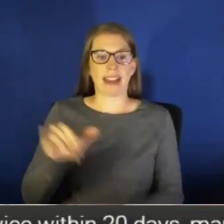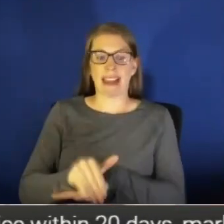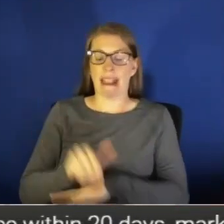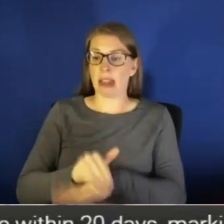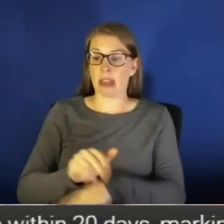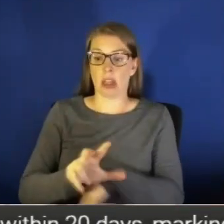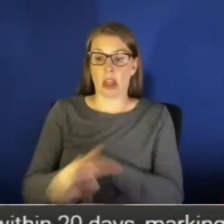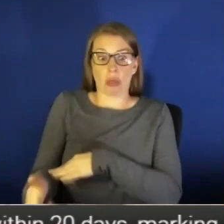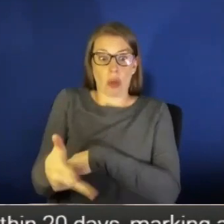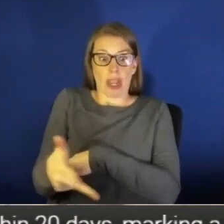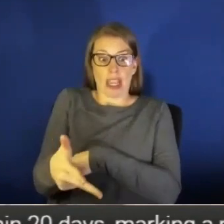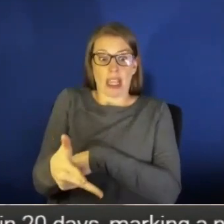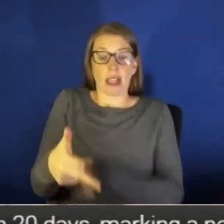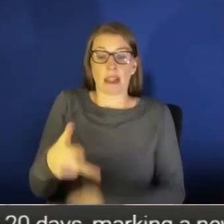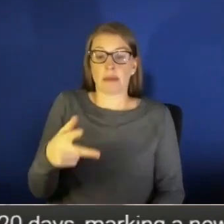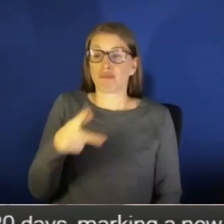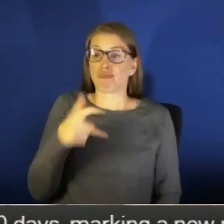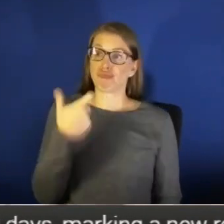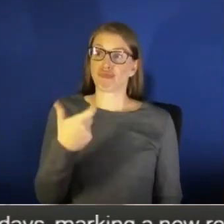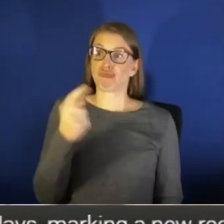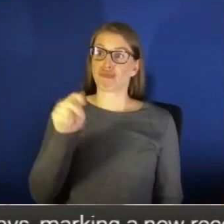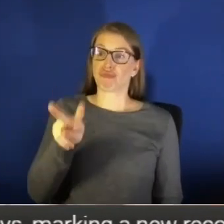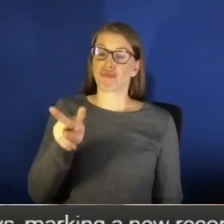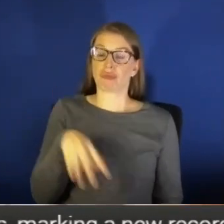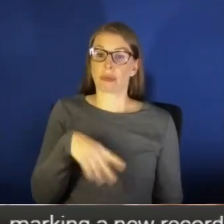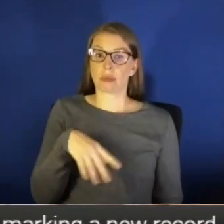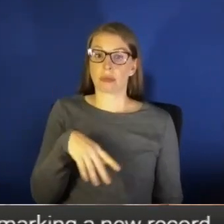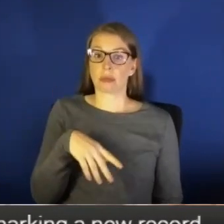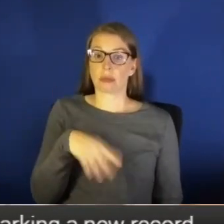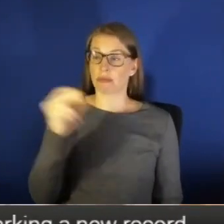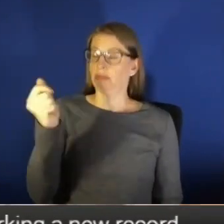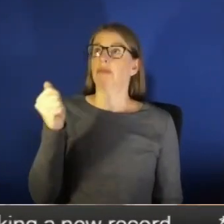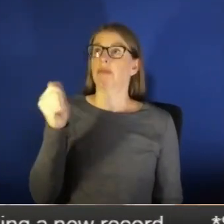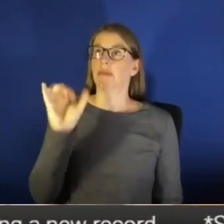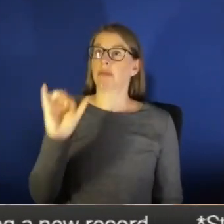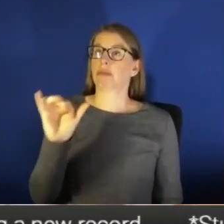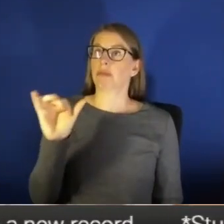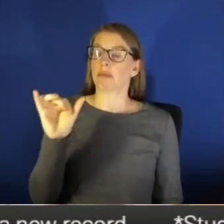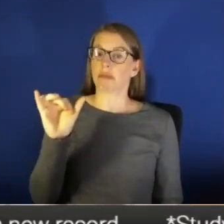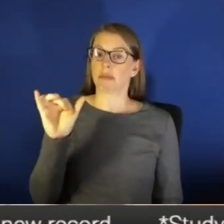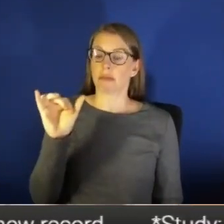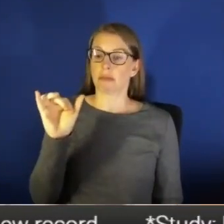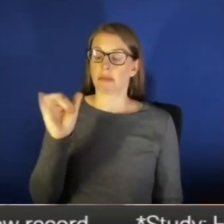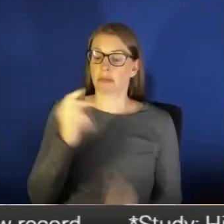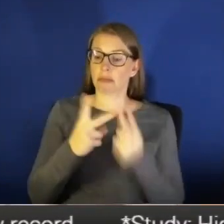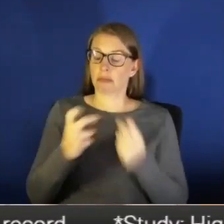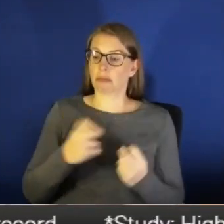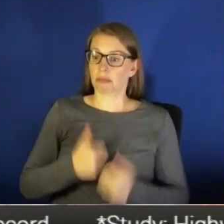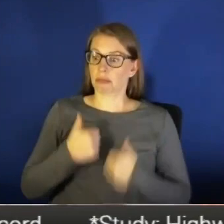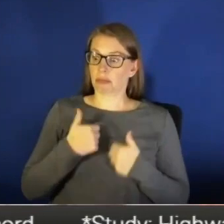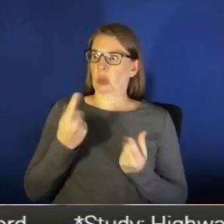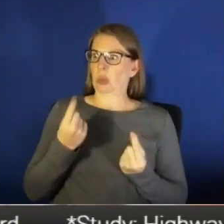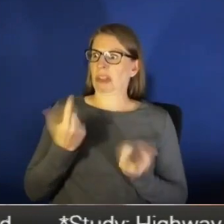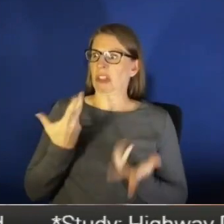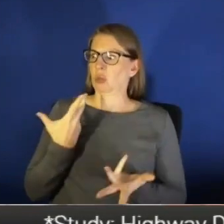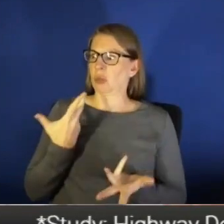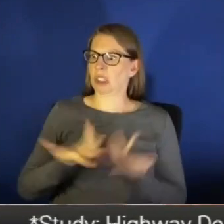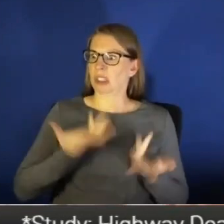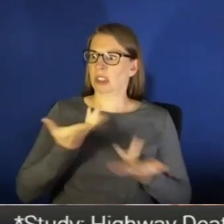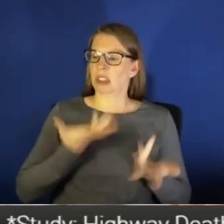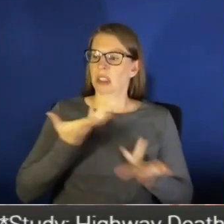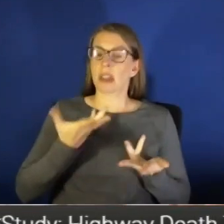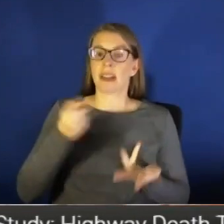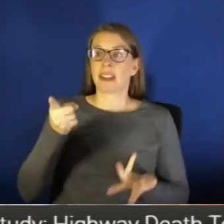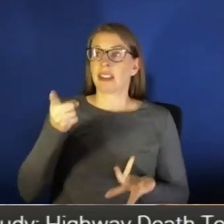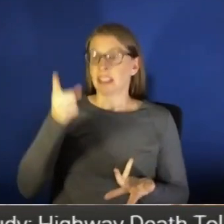just watching TV, you just had, all of a sudden, you just look at your life and say, man, what am I doing? You know what I'm saying? And this guy, I've